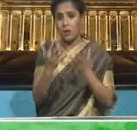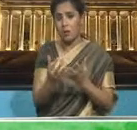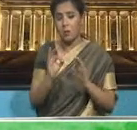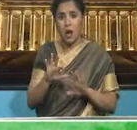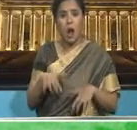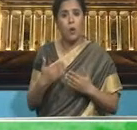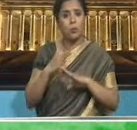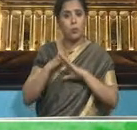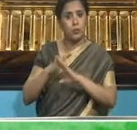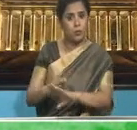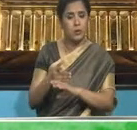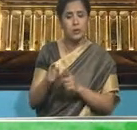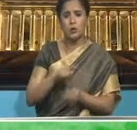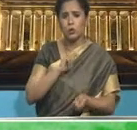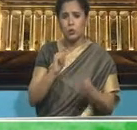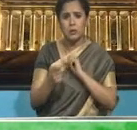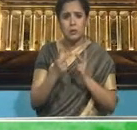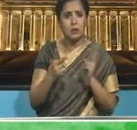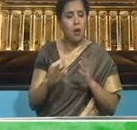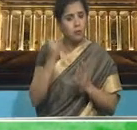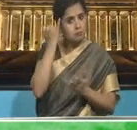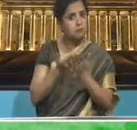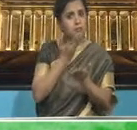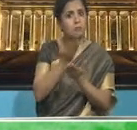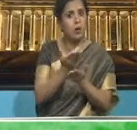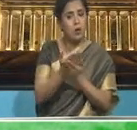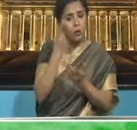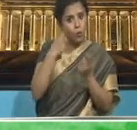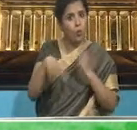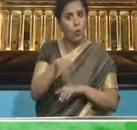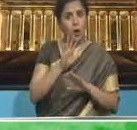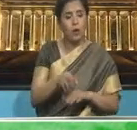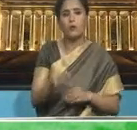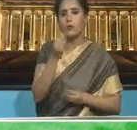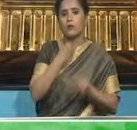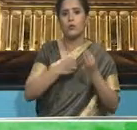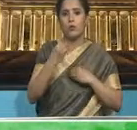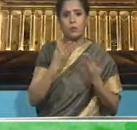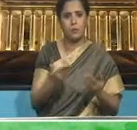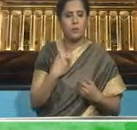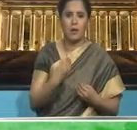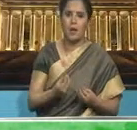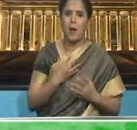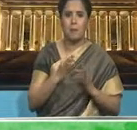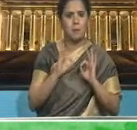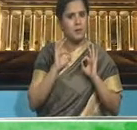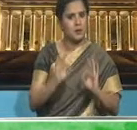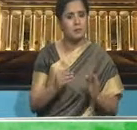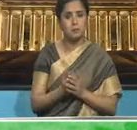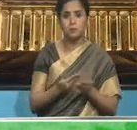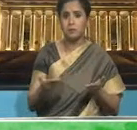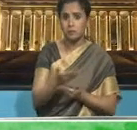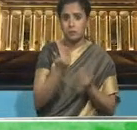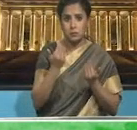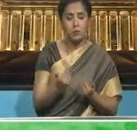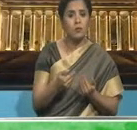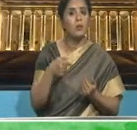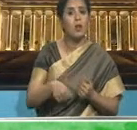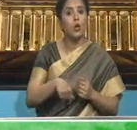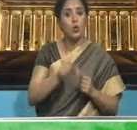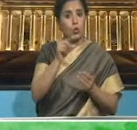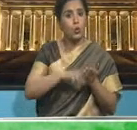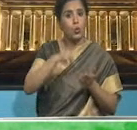One of the changes suggested pertains to food. I am happy to note that the United